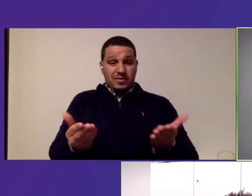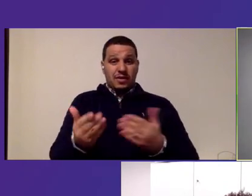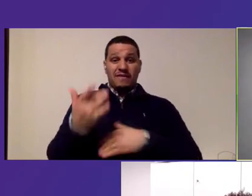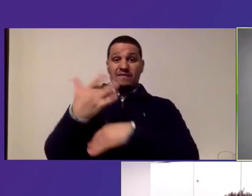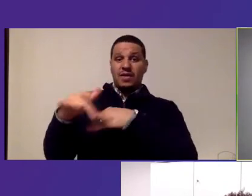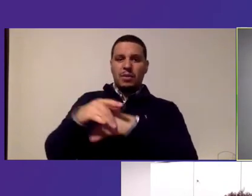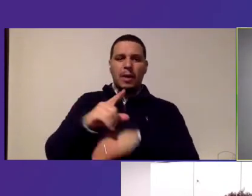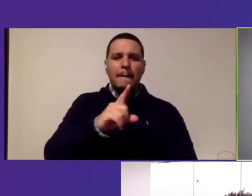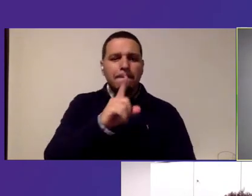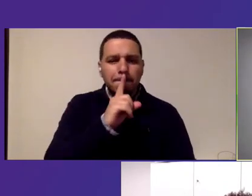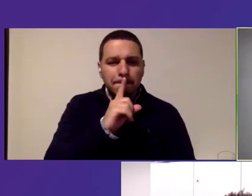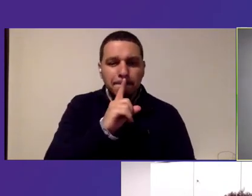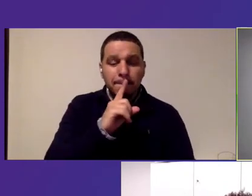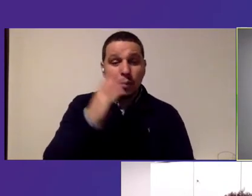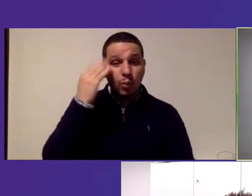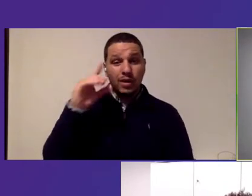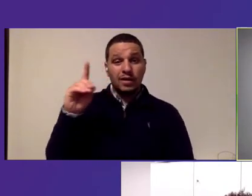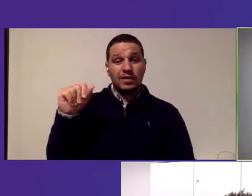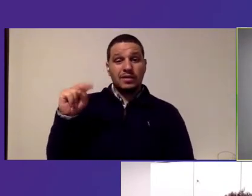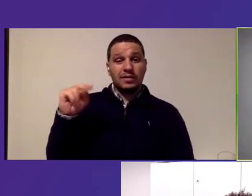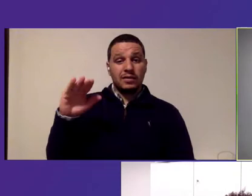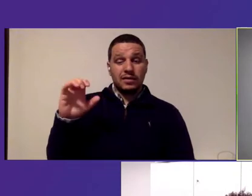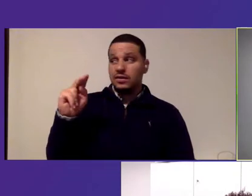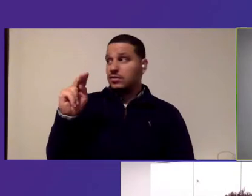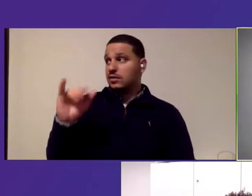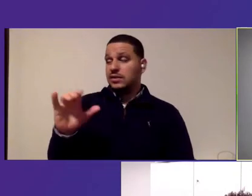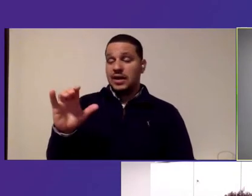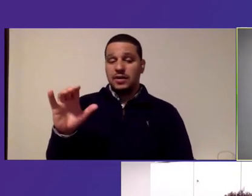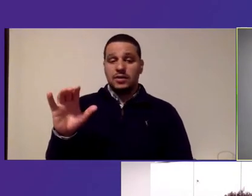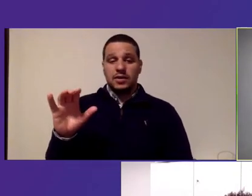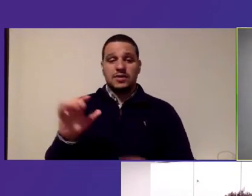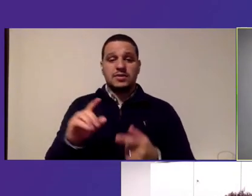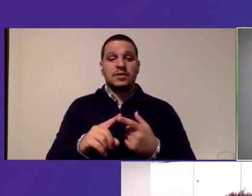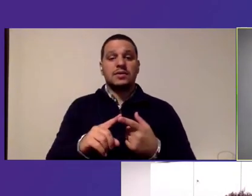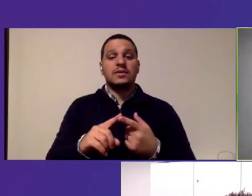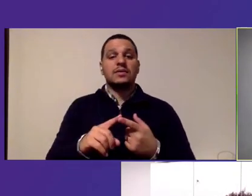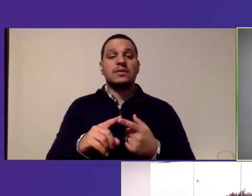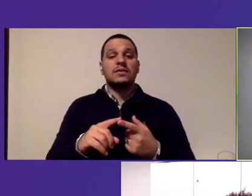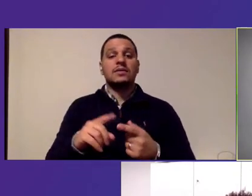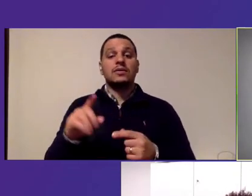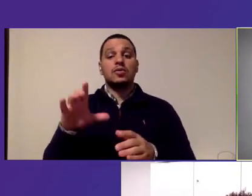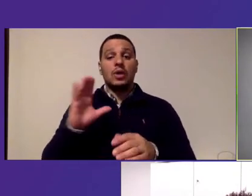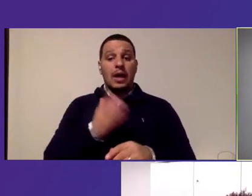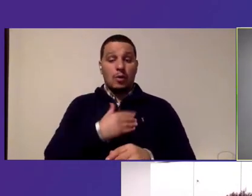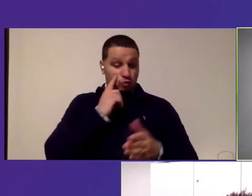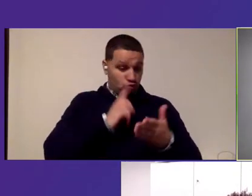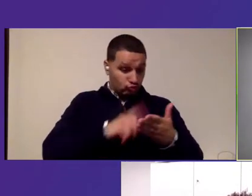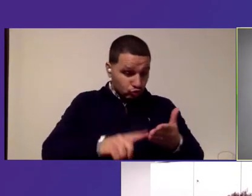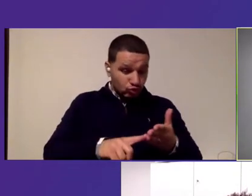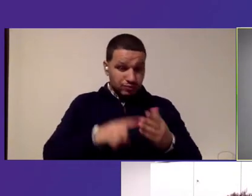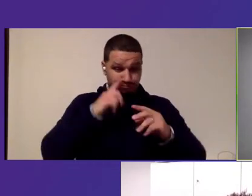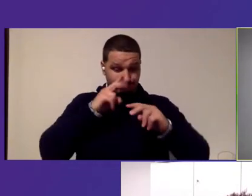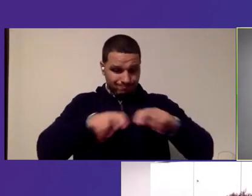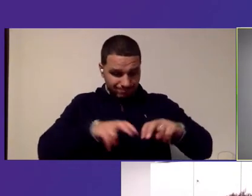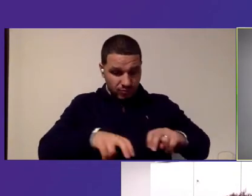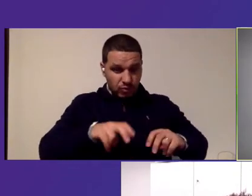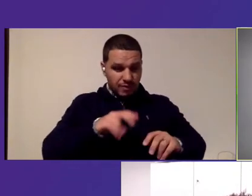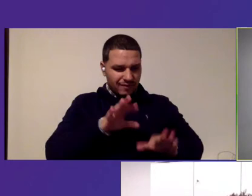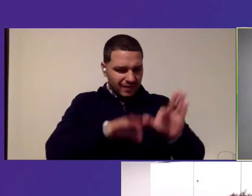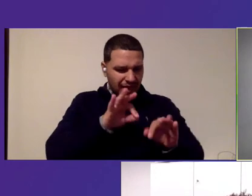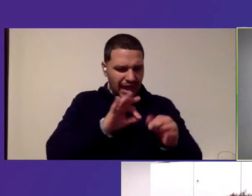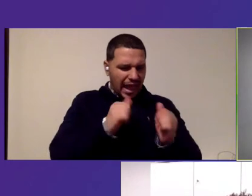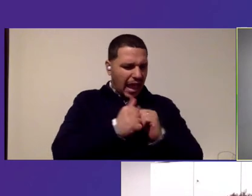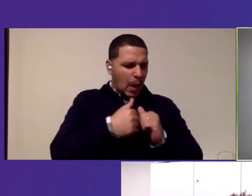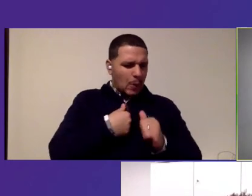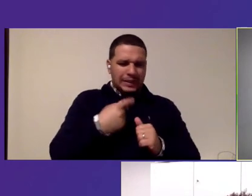available, because for Dance NYC, the practice of doing our own research, of figuring out what we want to say, how we